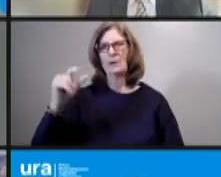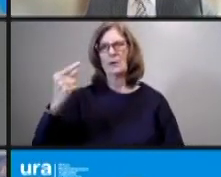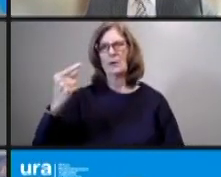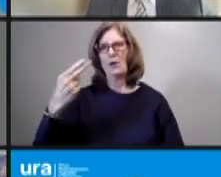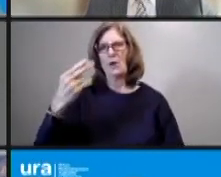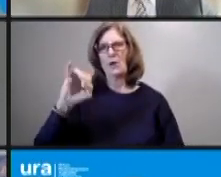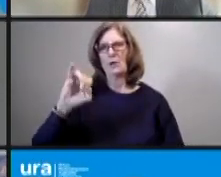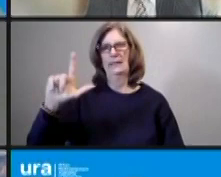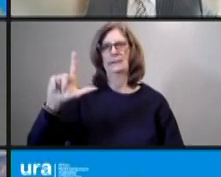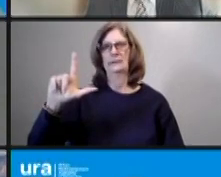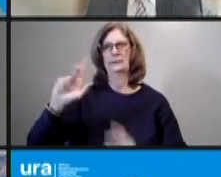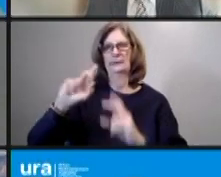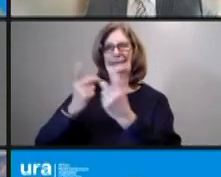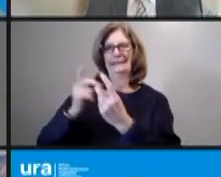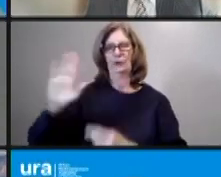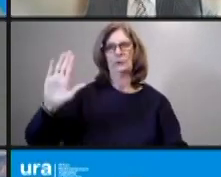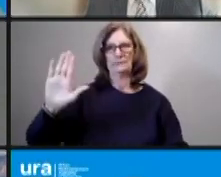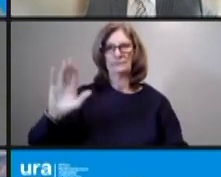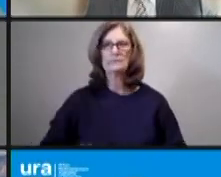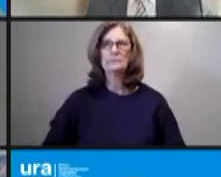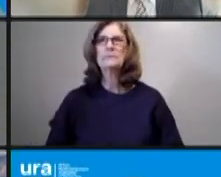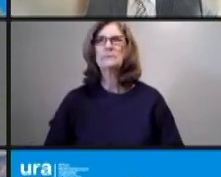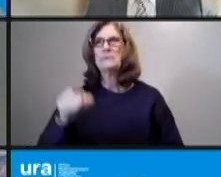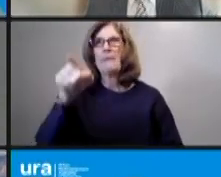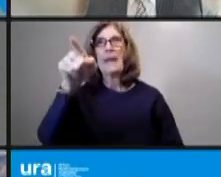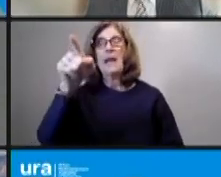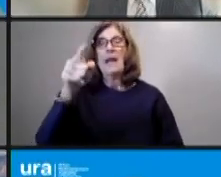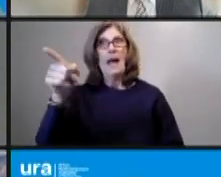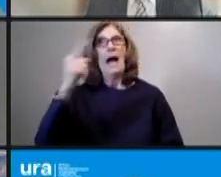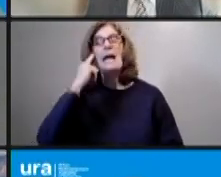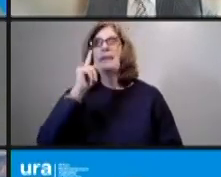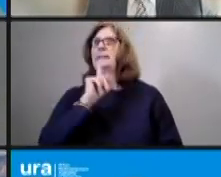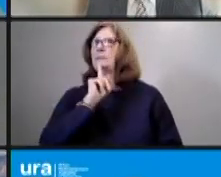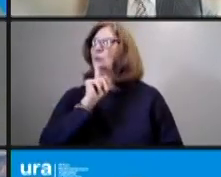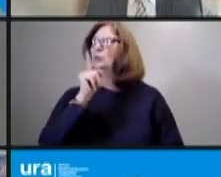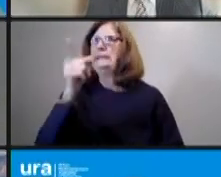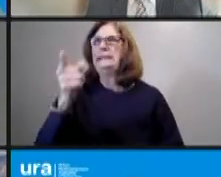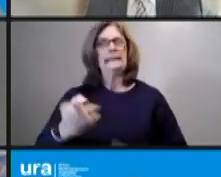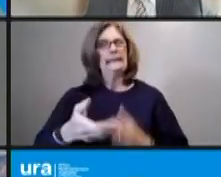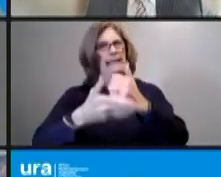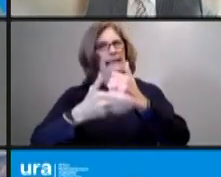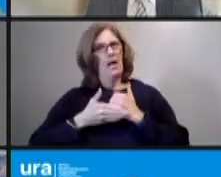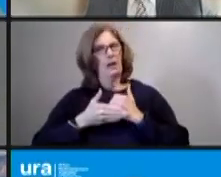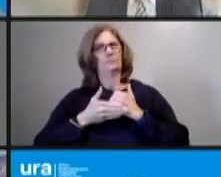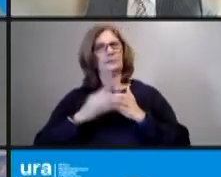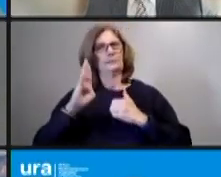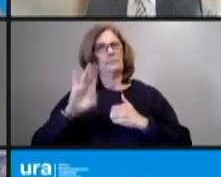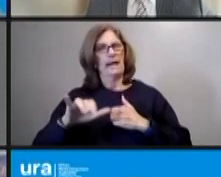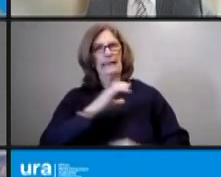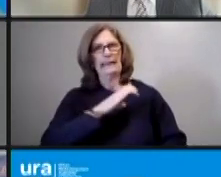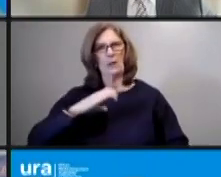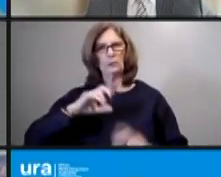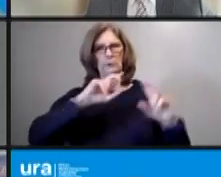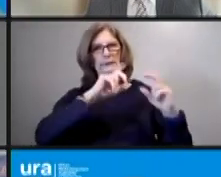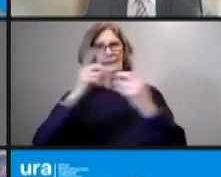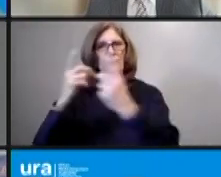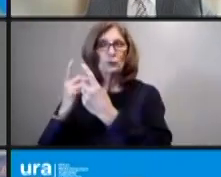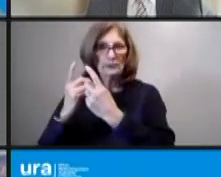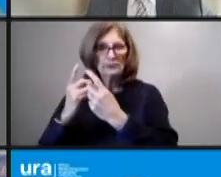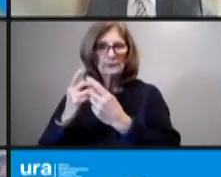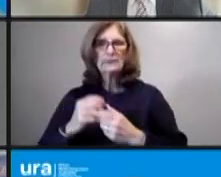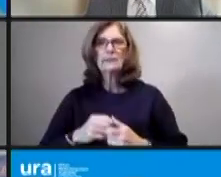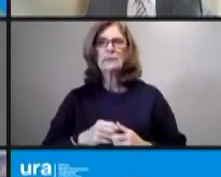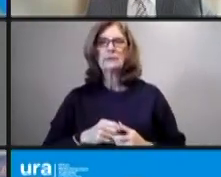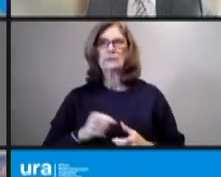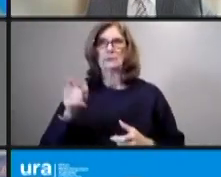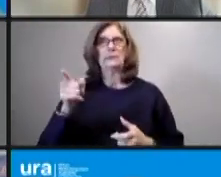I do think this is extremely helpful to see it visualized this way by Council District. I think it does say a lot about when